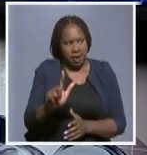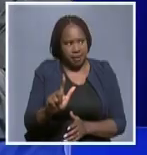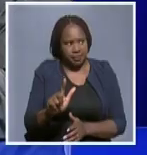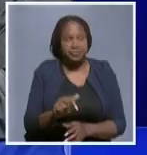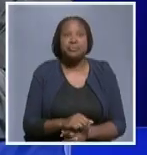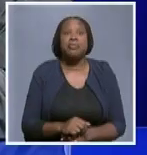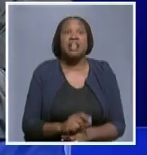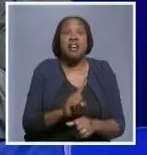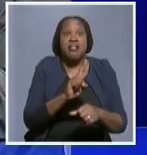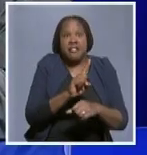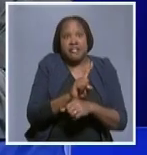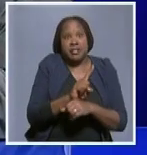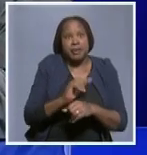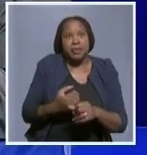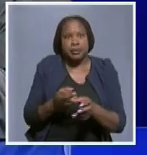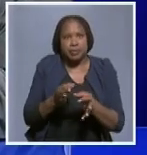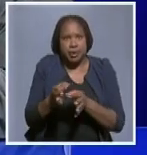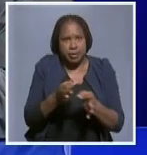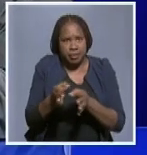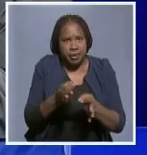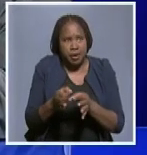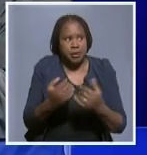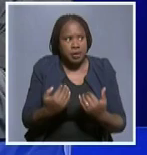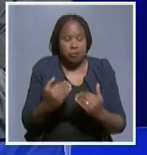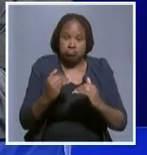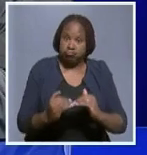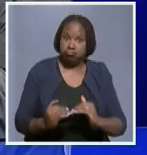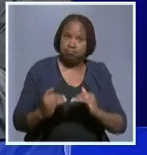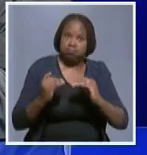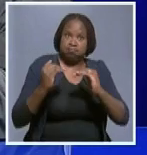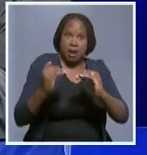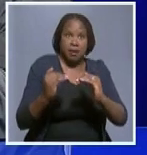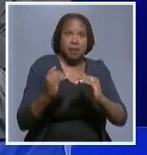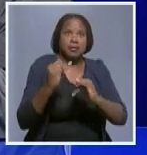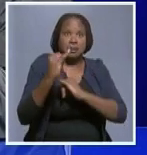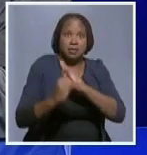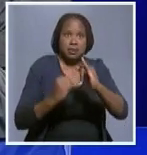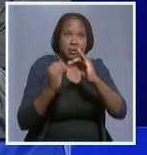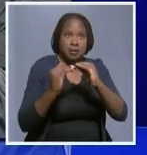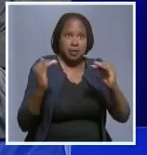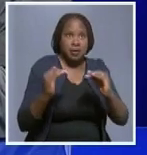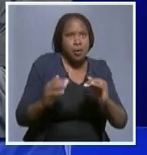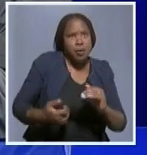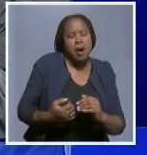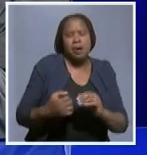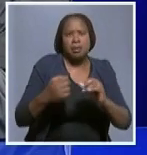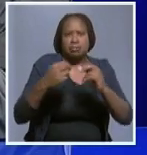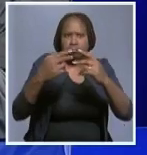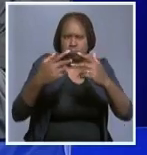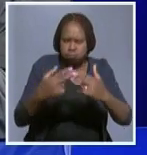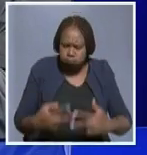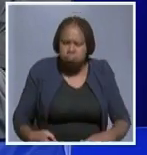explain that we have now moved on an international level that we would like to have statistics linked to